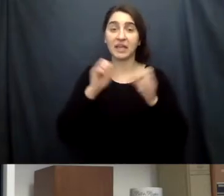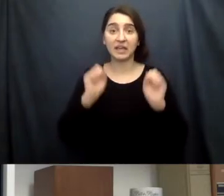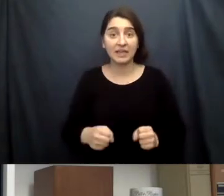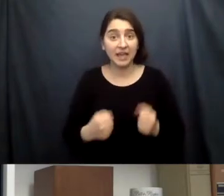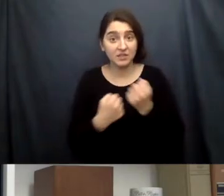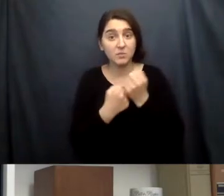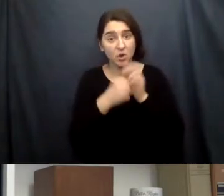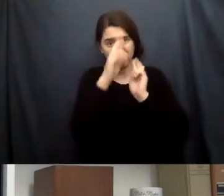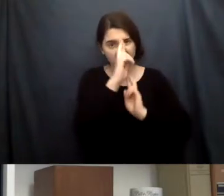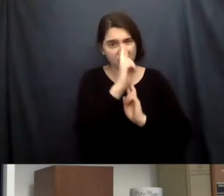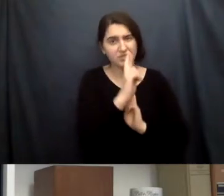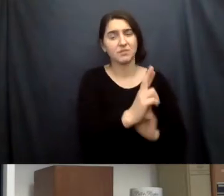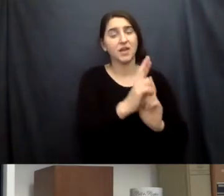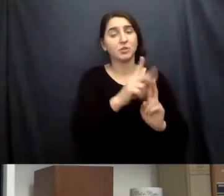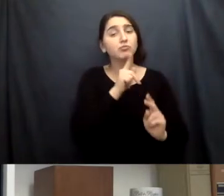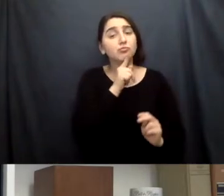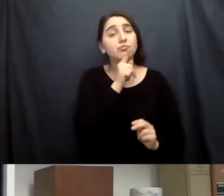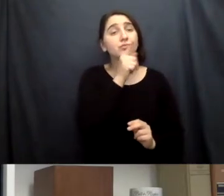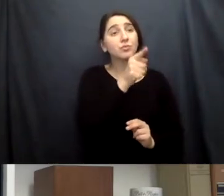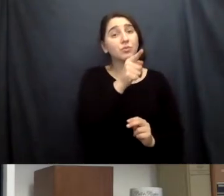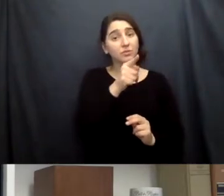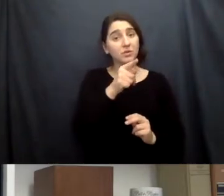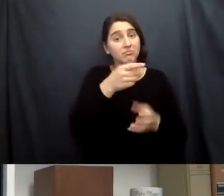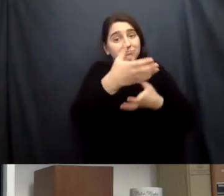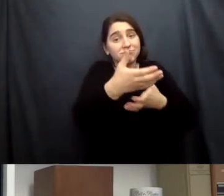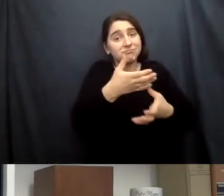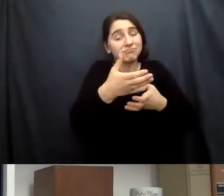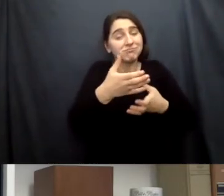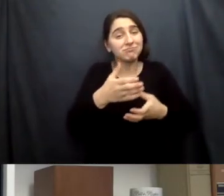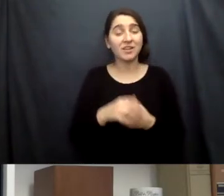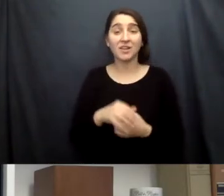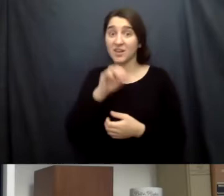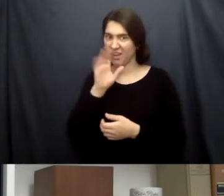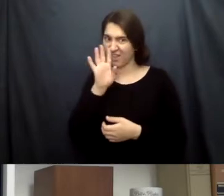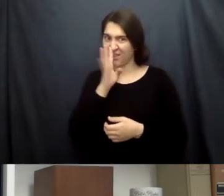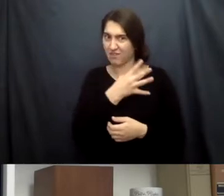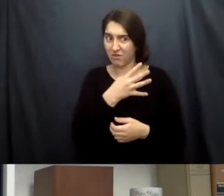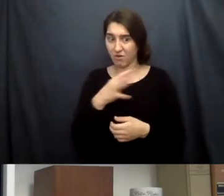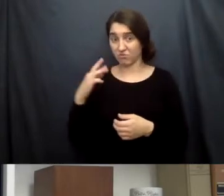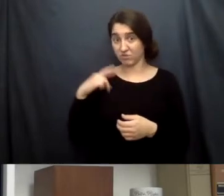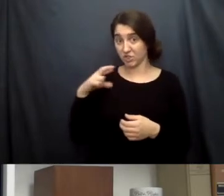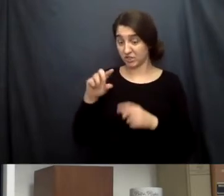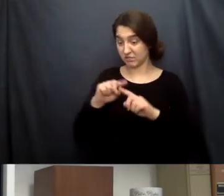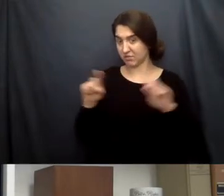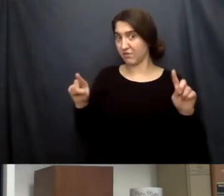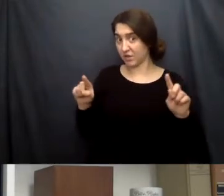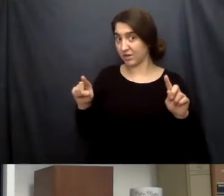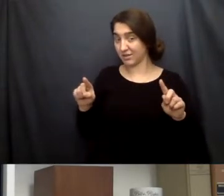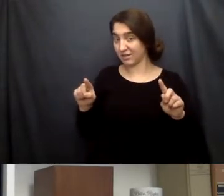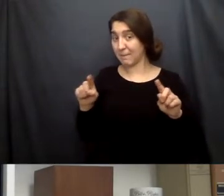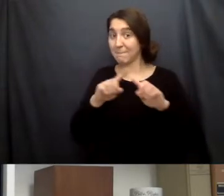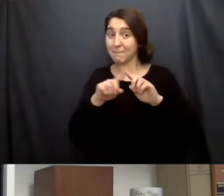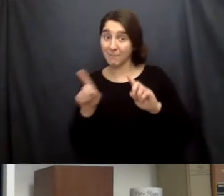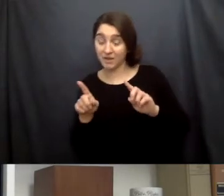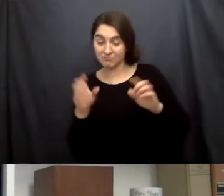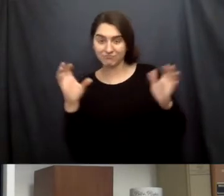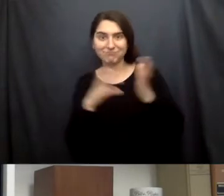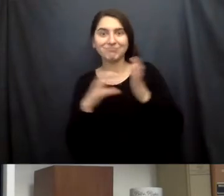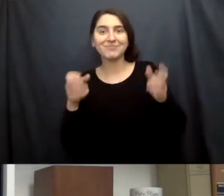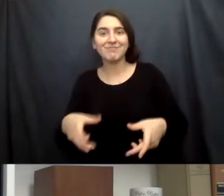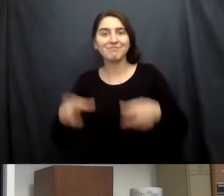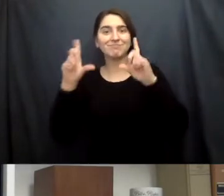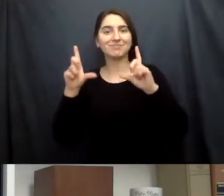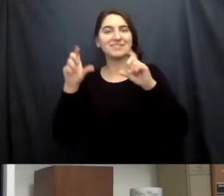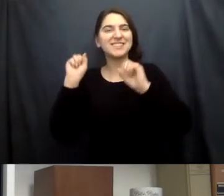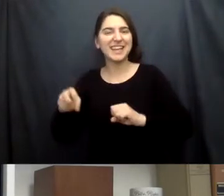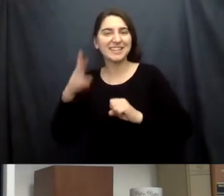debate on these very contentious and hot-button issues in a respectful and truthful way, not shying